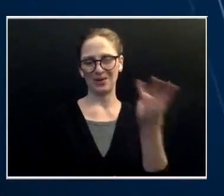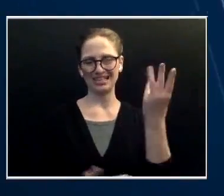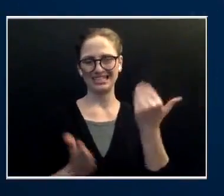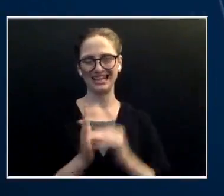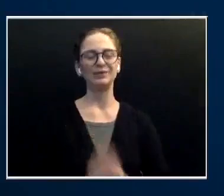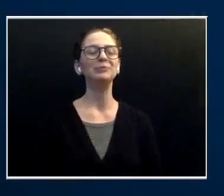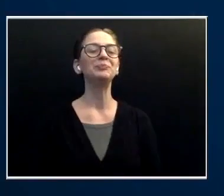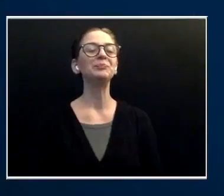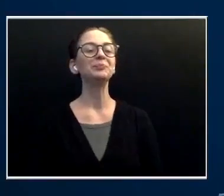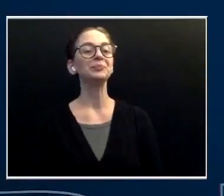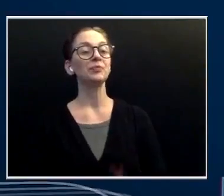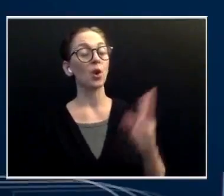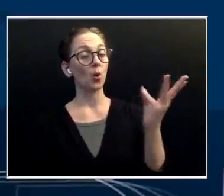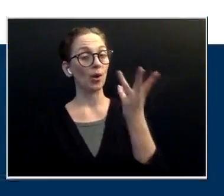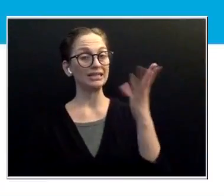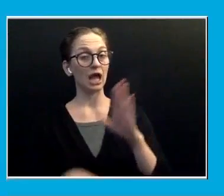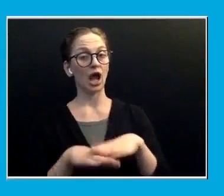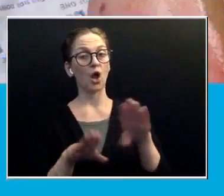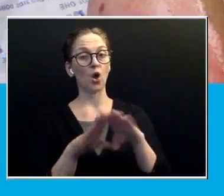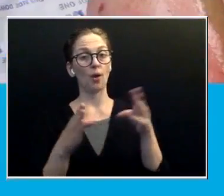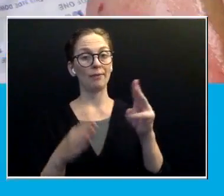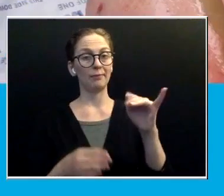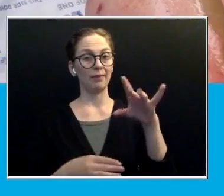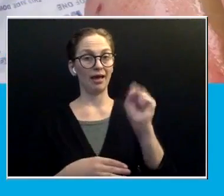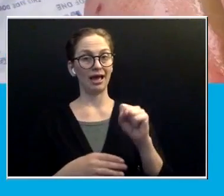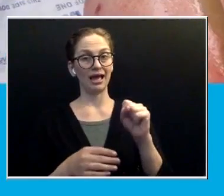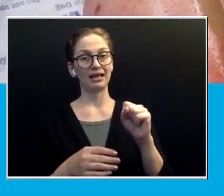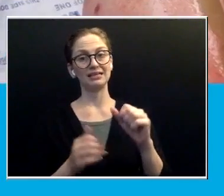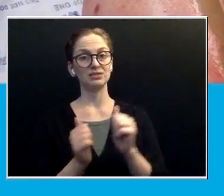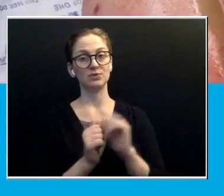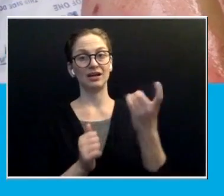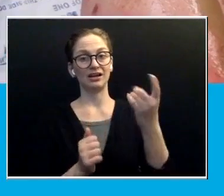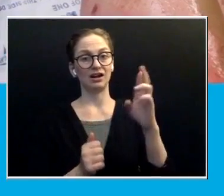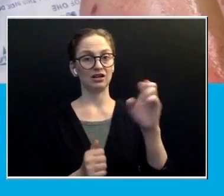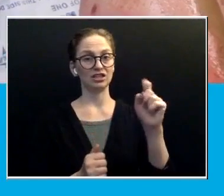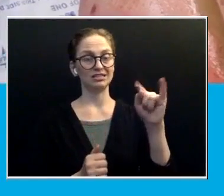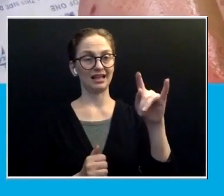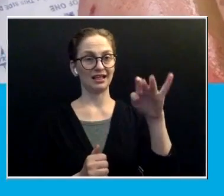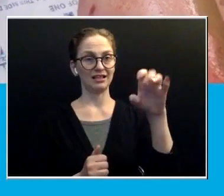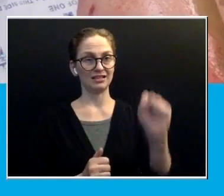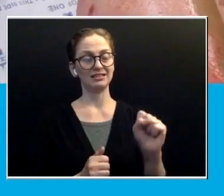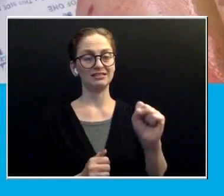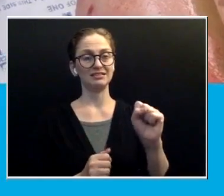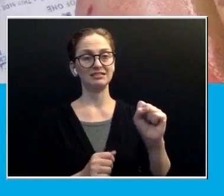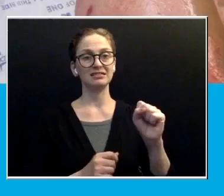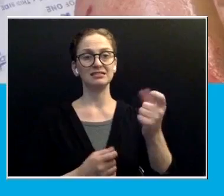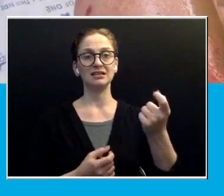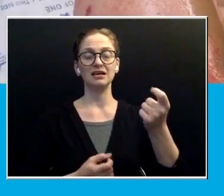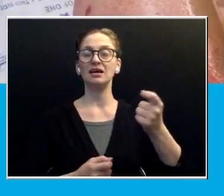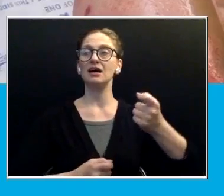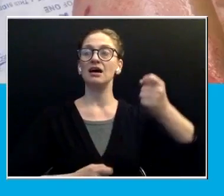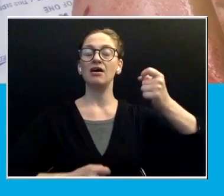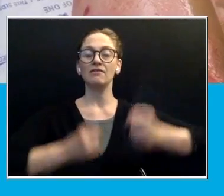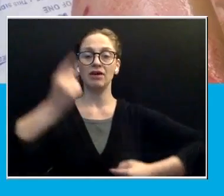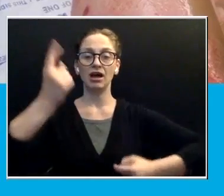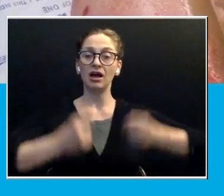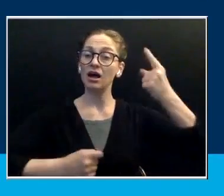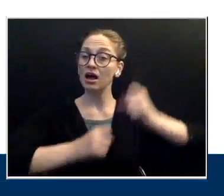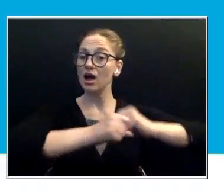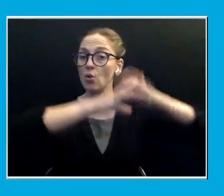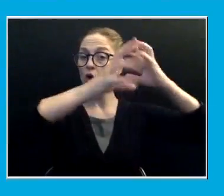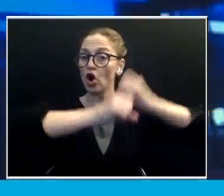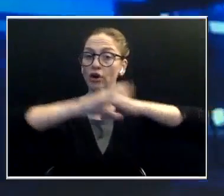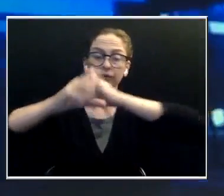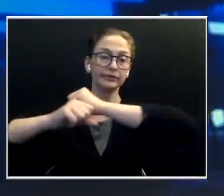Wednesday on Open Mics with Dr. Stites. A fireworks display goes terribly wrong, leaving one woman severely